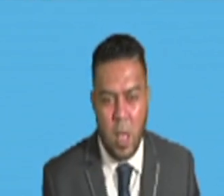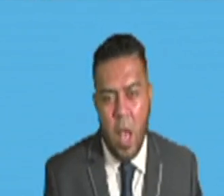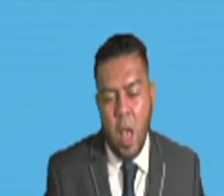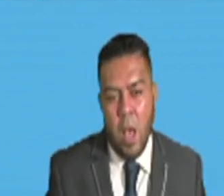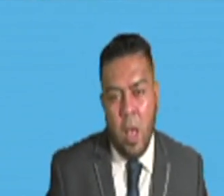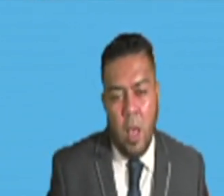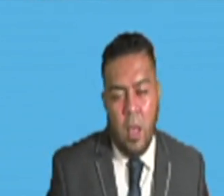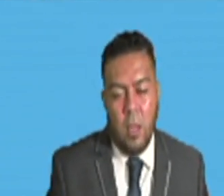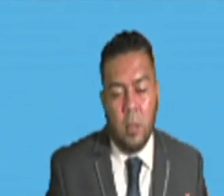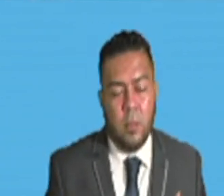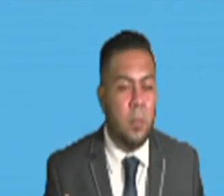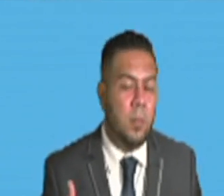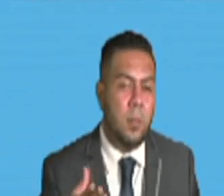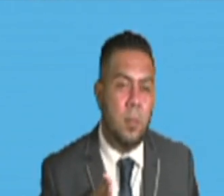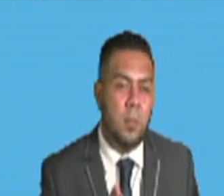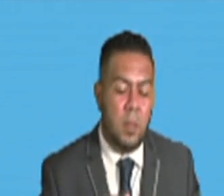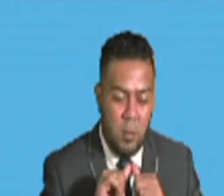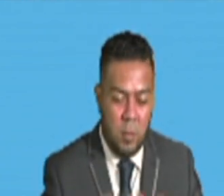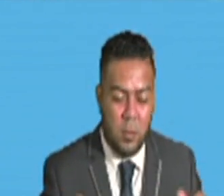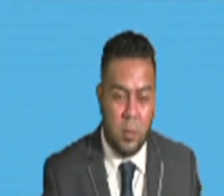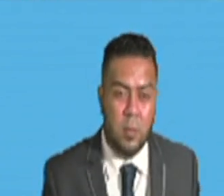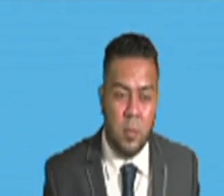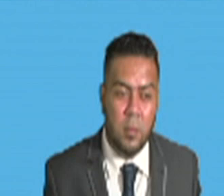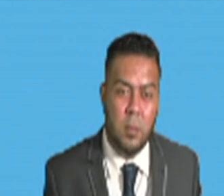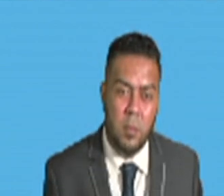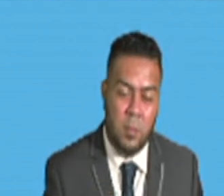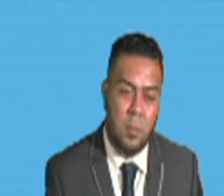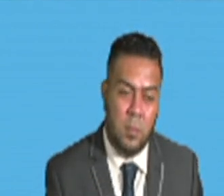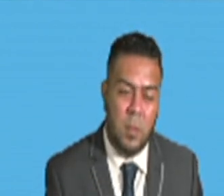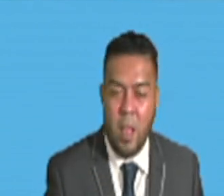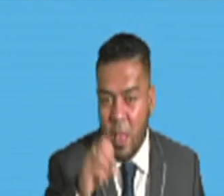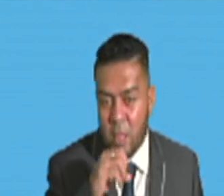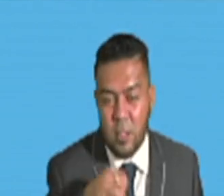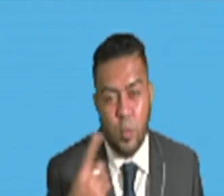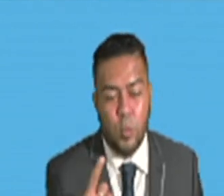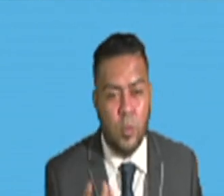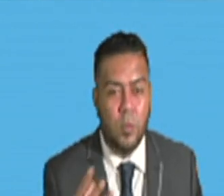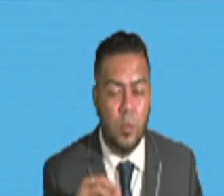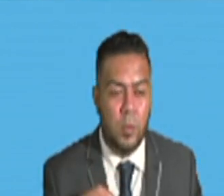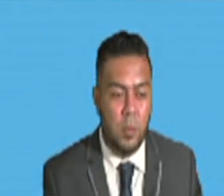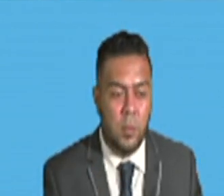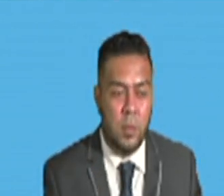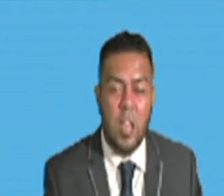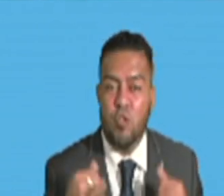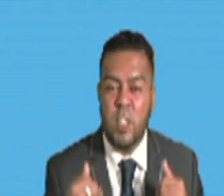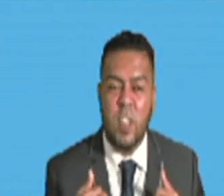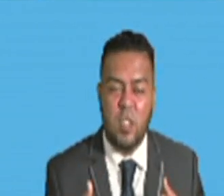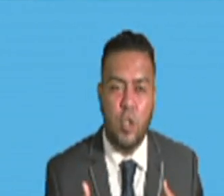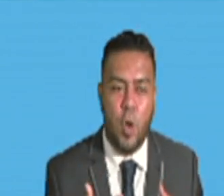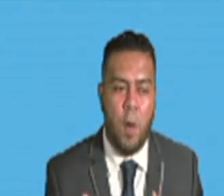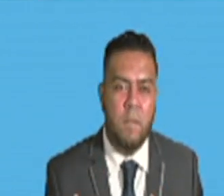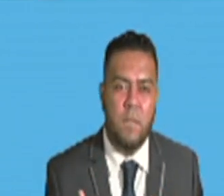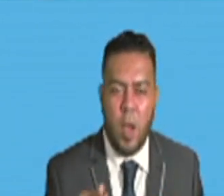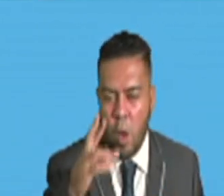agricultural analysis based on ethnicity, kidney dialysis based on ethnicity, who's getting the services, justification of racial